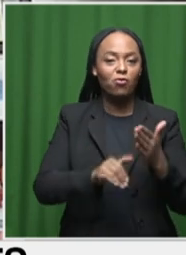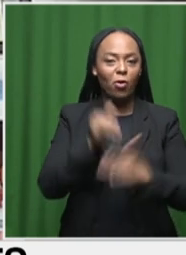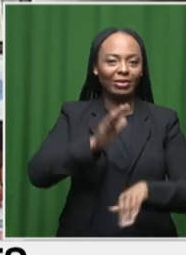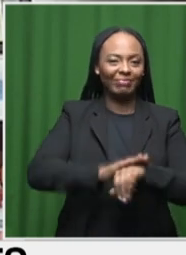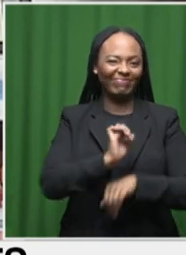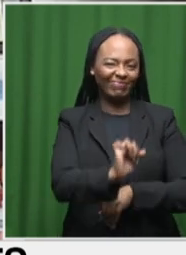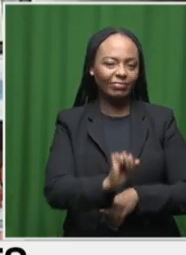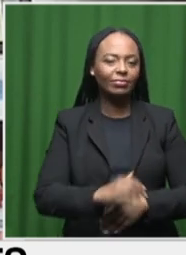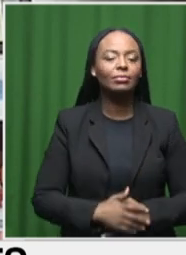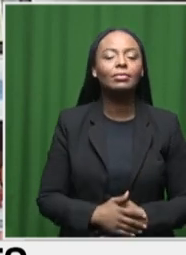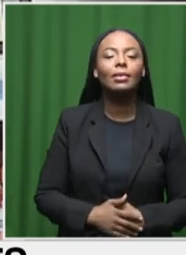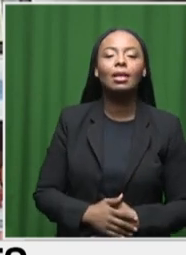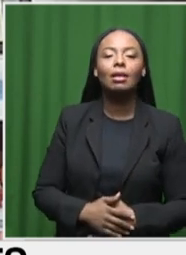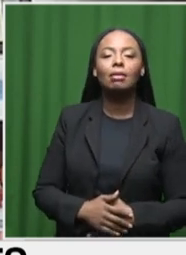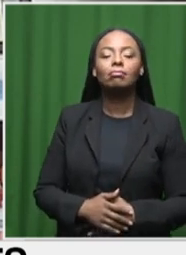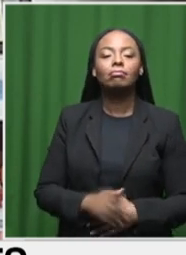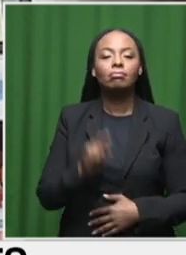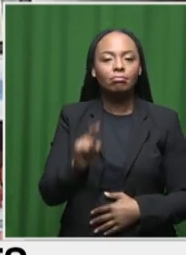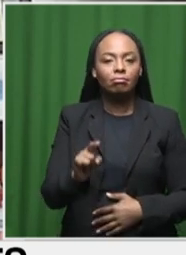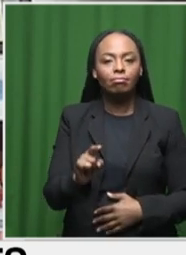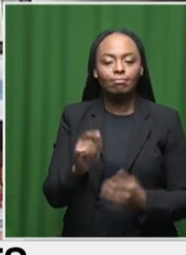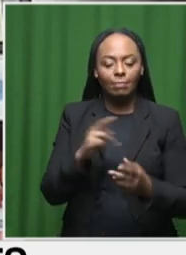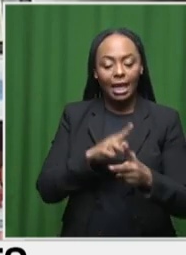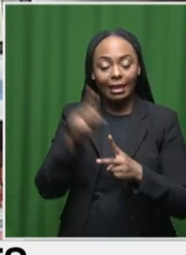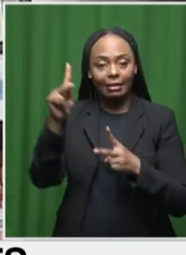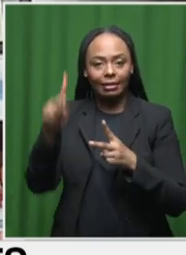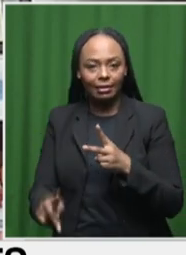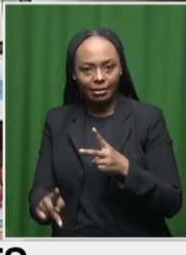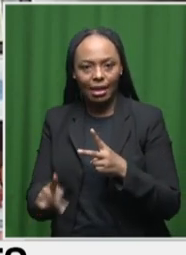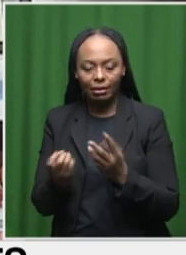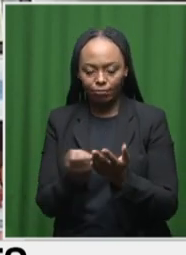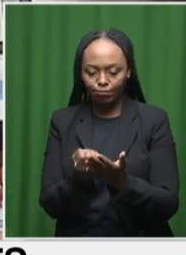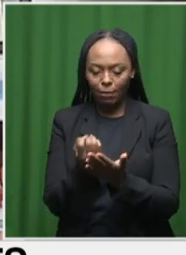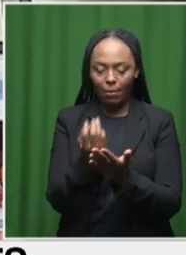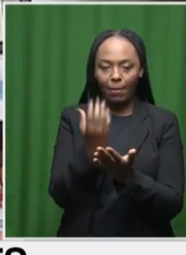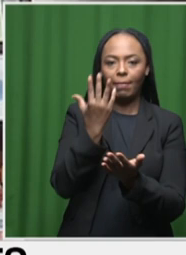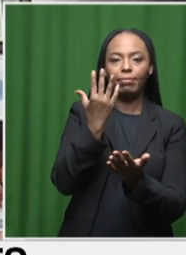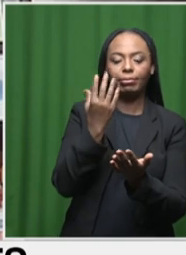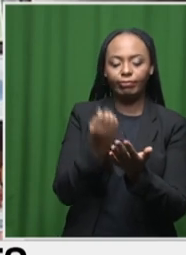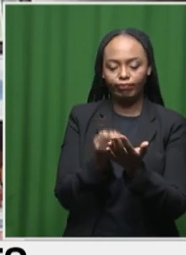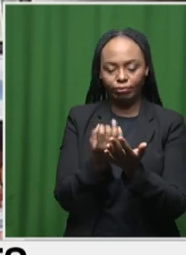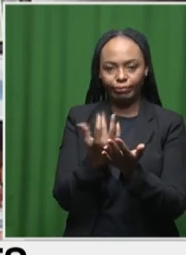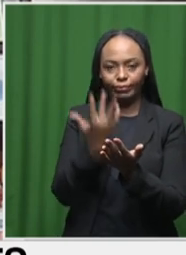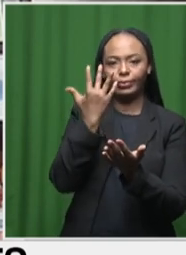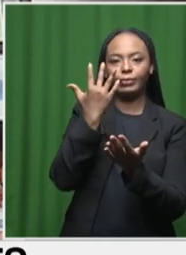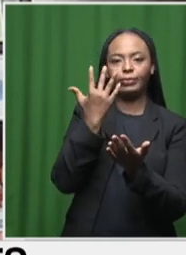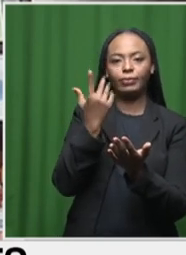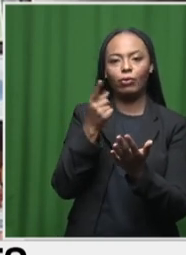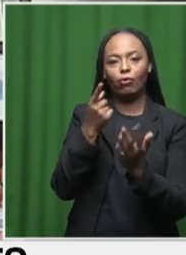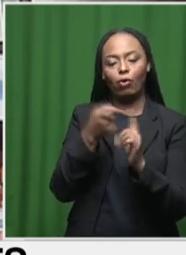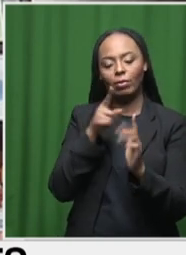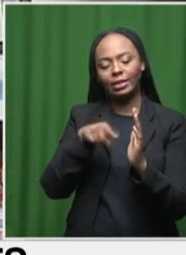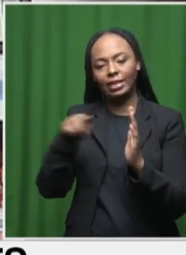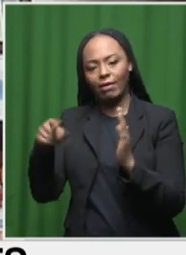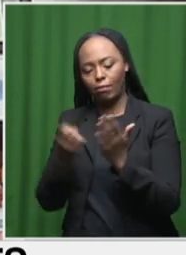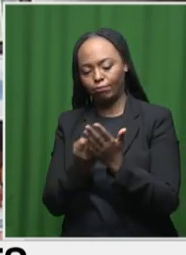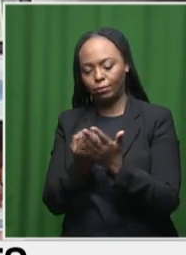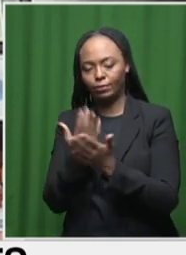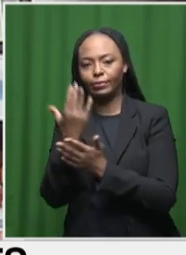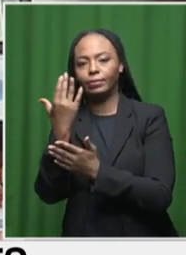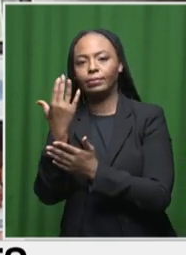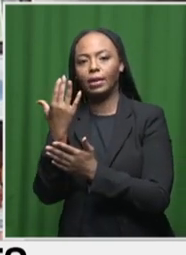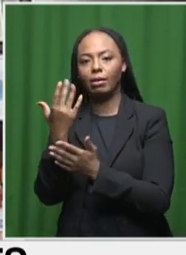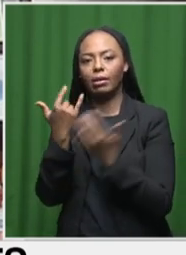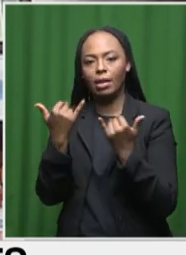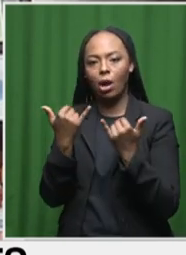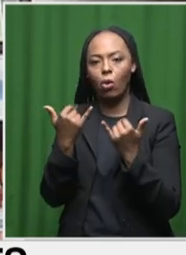will then download the voting results from the OpaVote file server in a lockup, and we'll go into lockup at